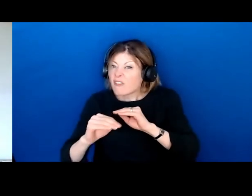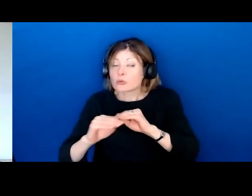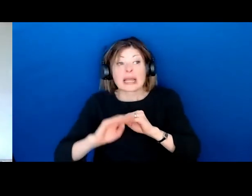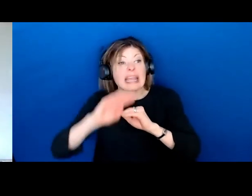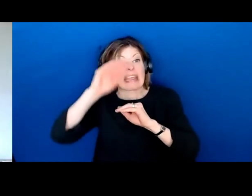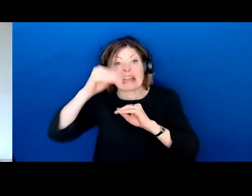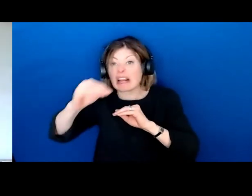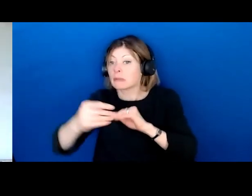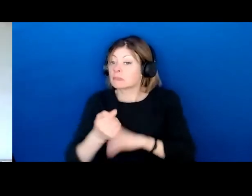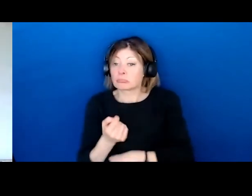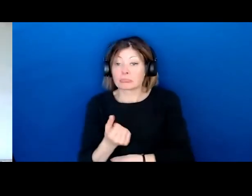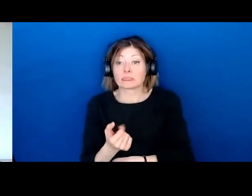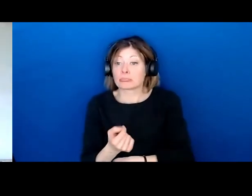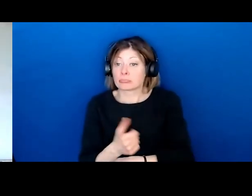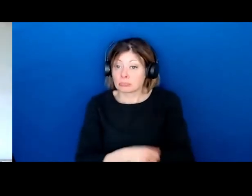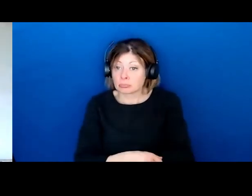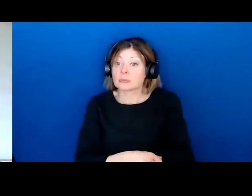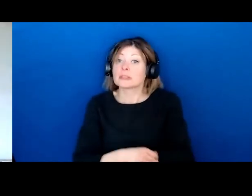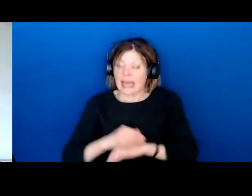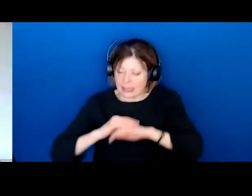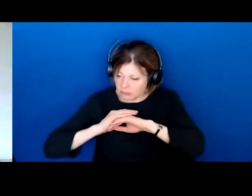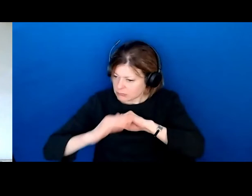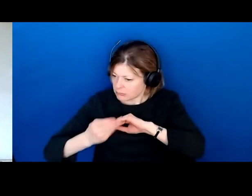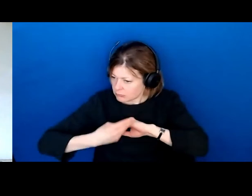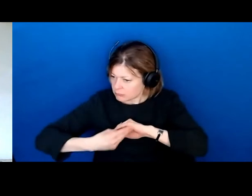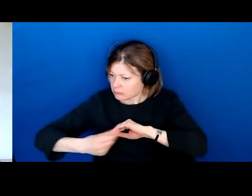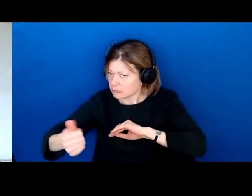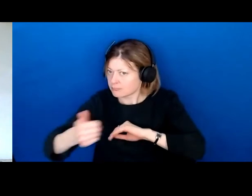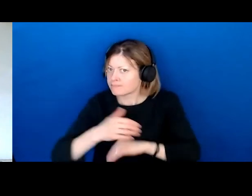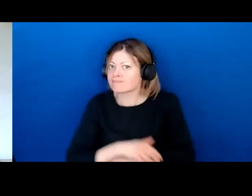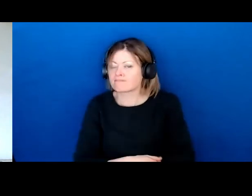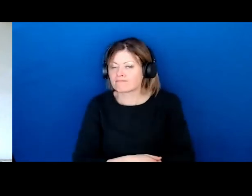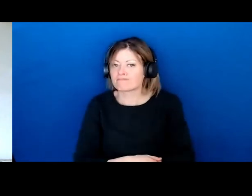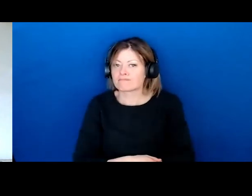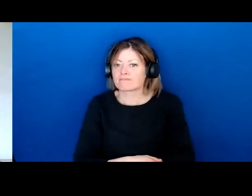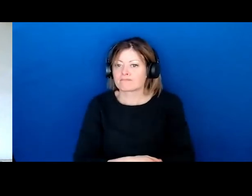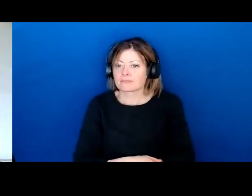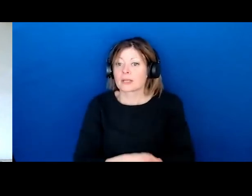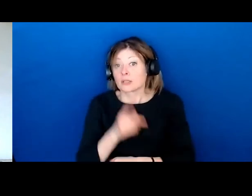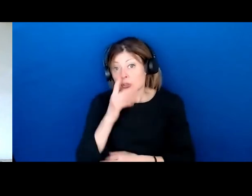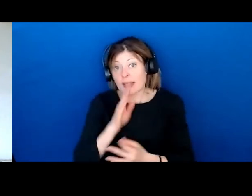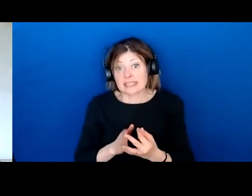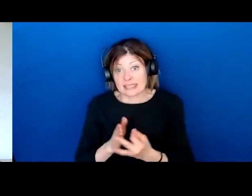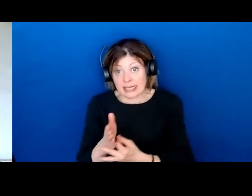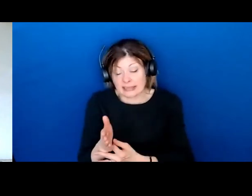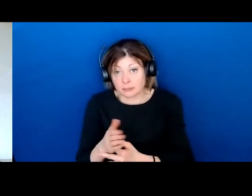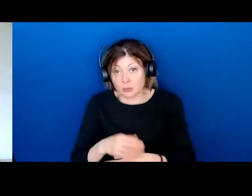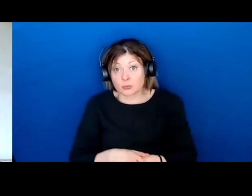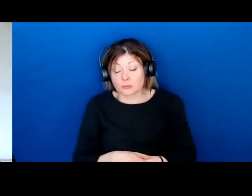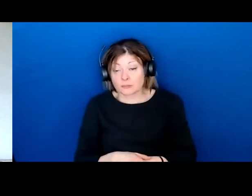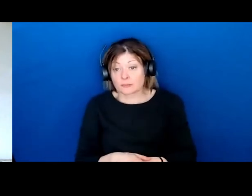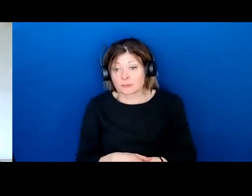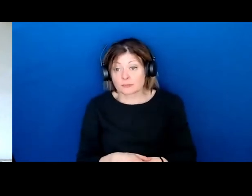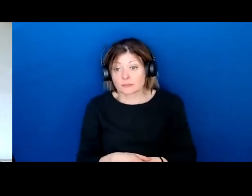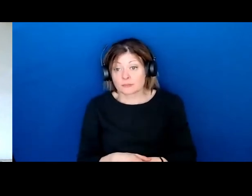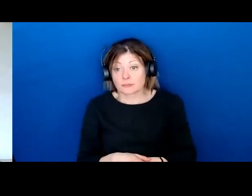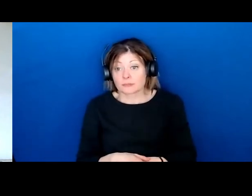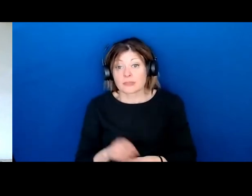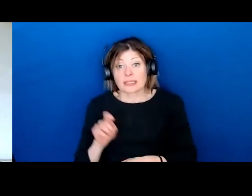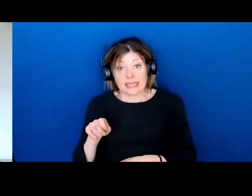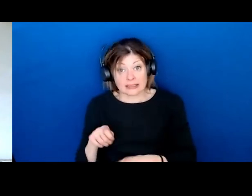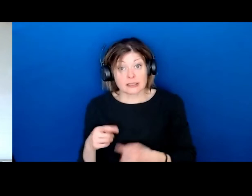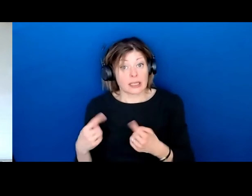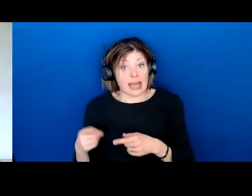it's well tarmacked. So that's accessible. Yes, we allow people to bring